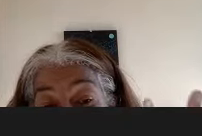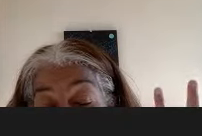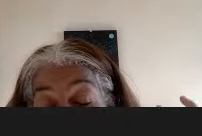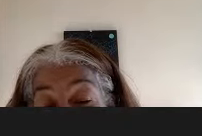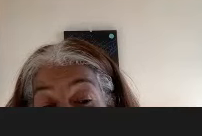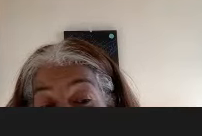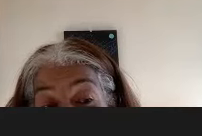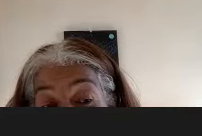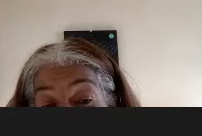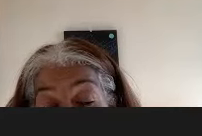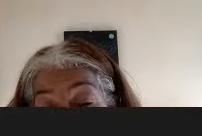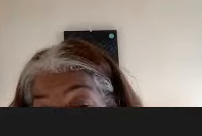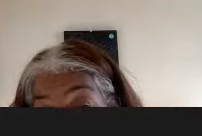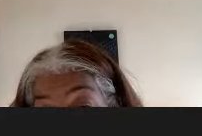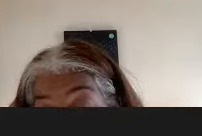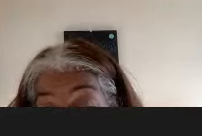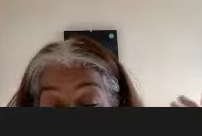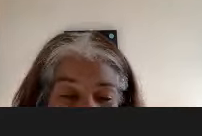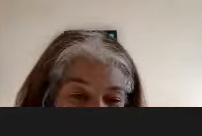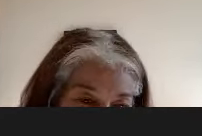data needs to be, people need to know.